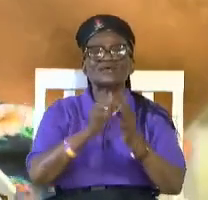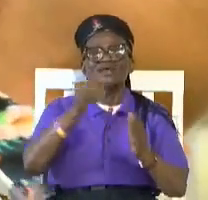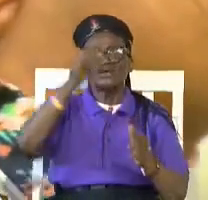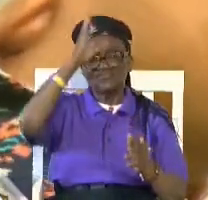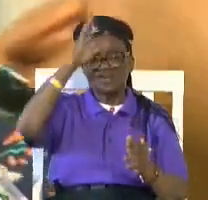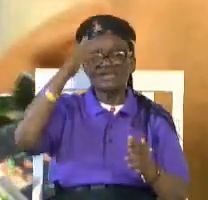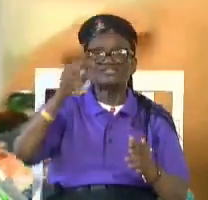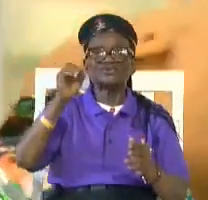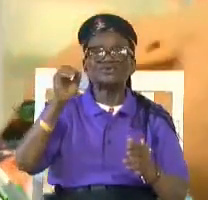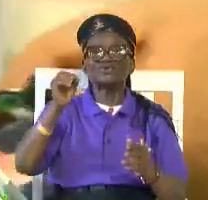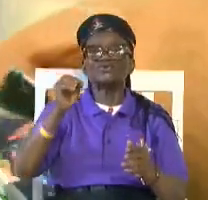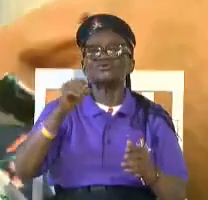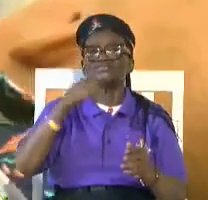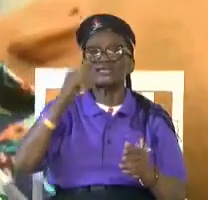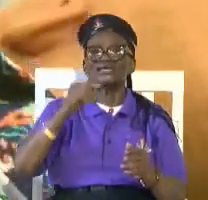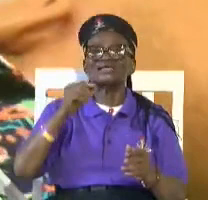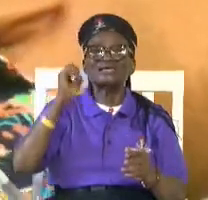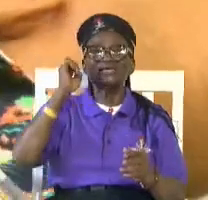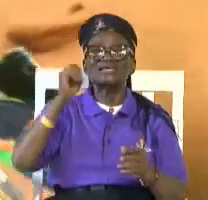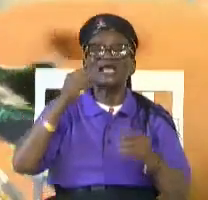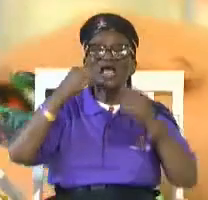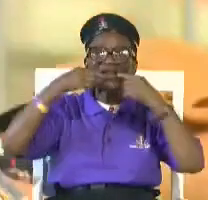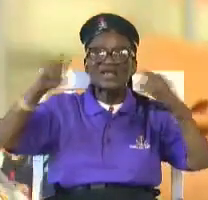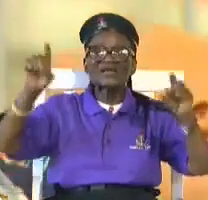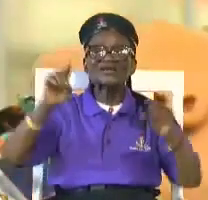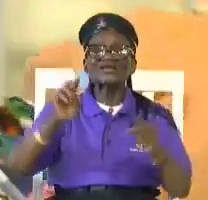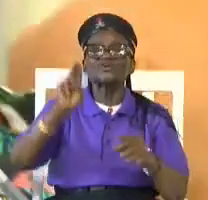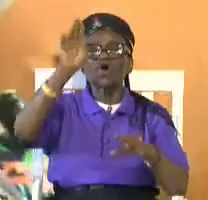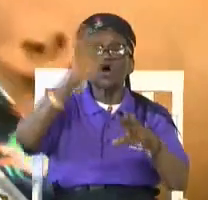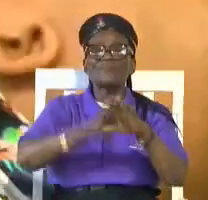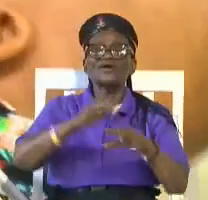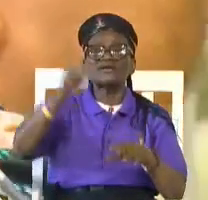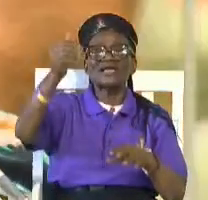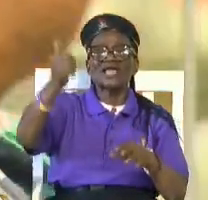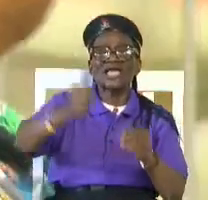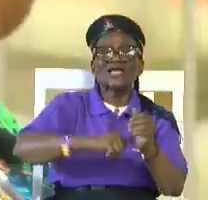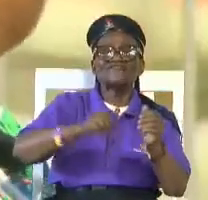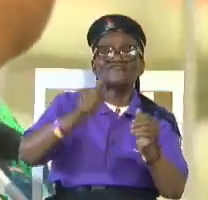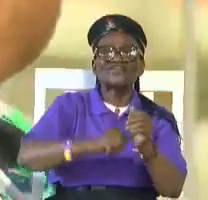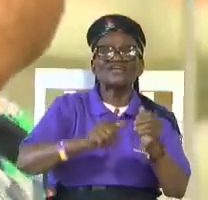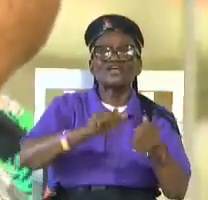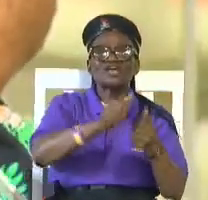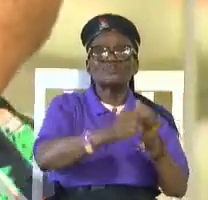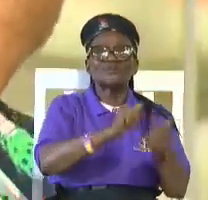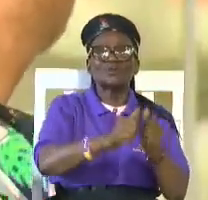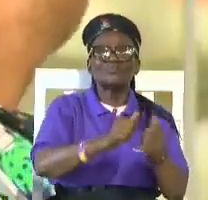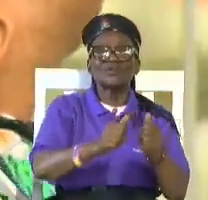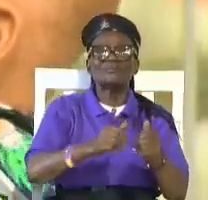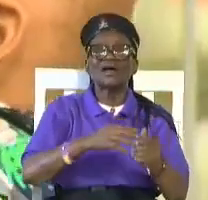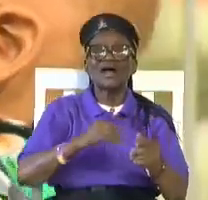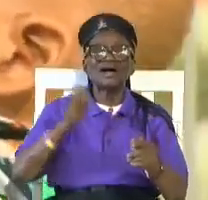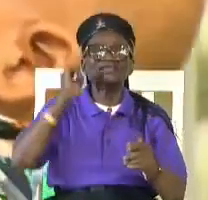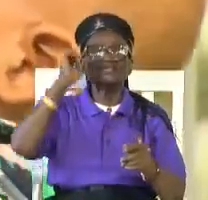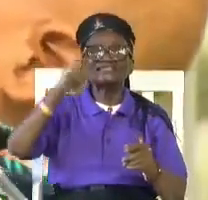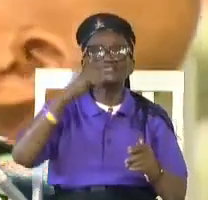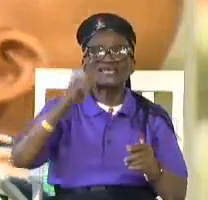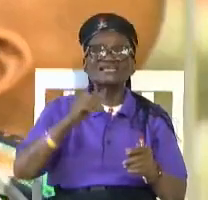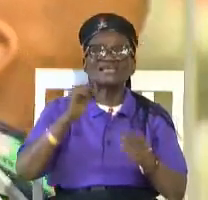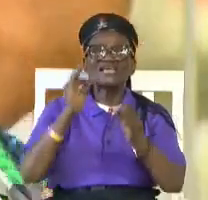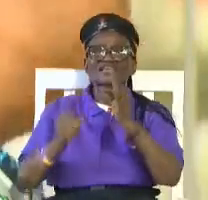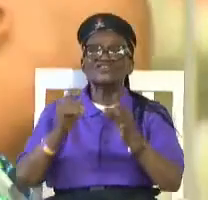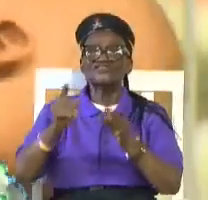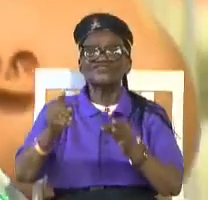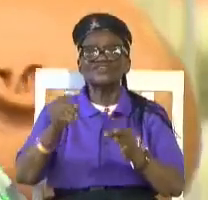he decreed upon every problem, according to him, that if he prophesy and we don't have faith, it will not